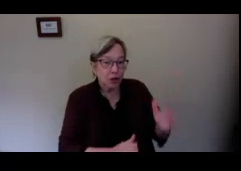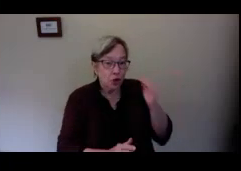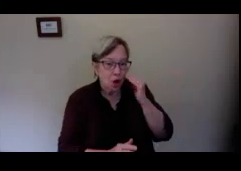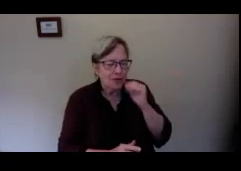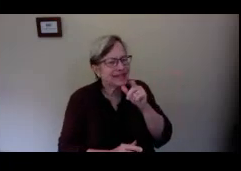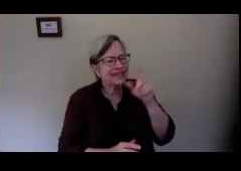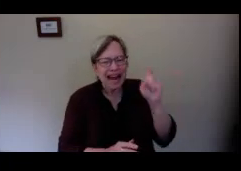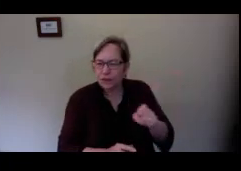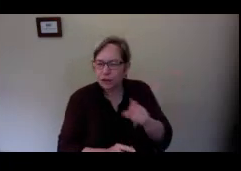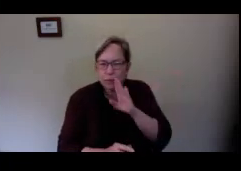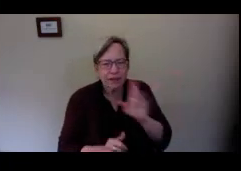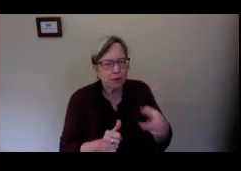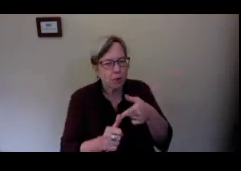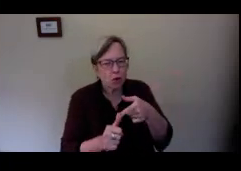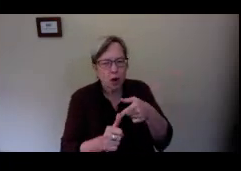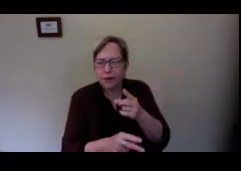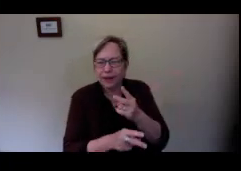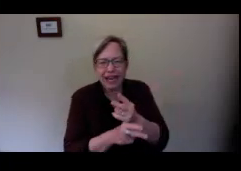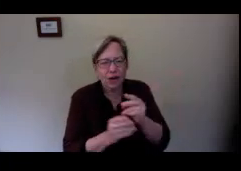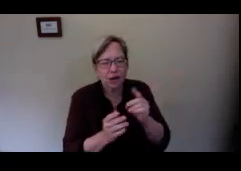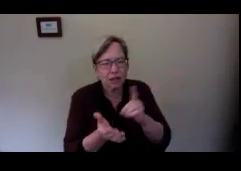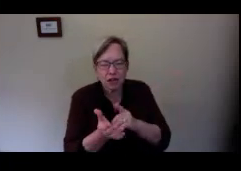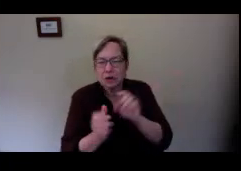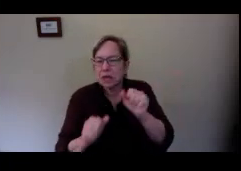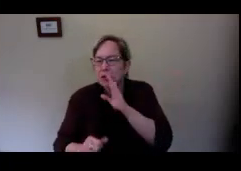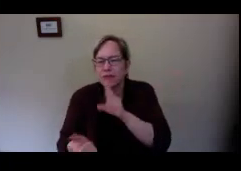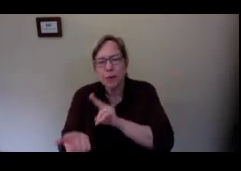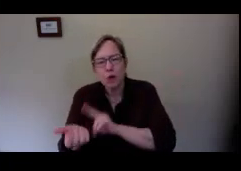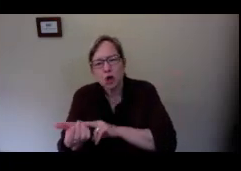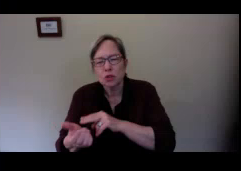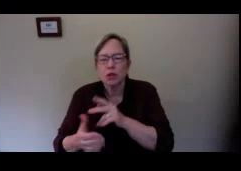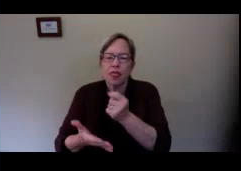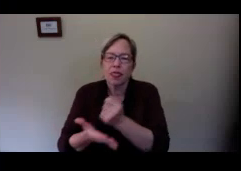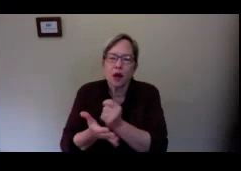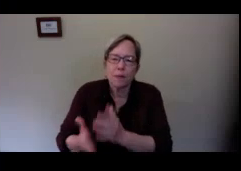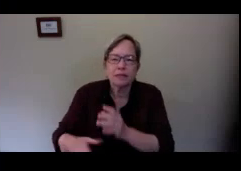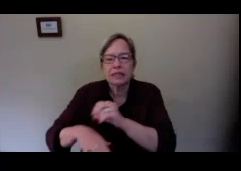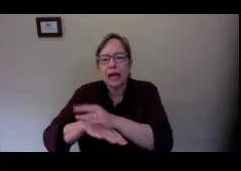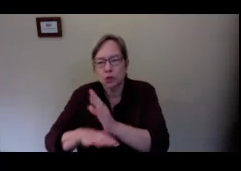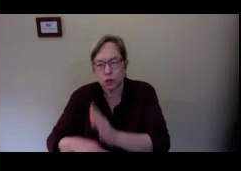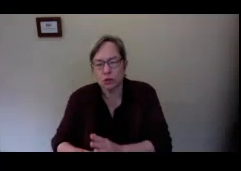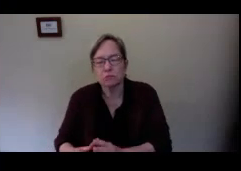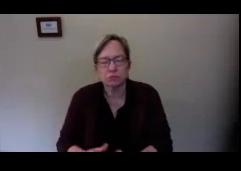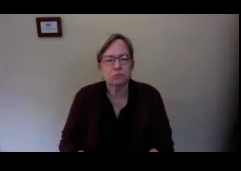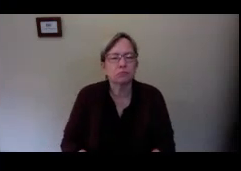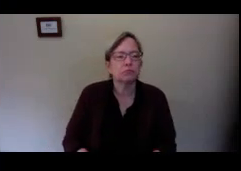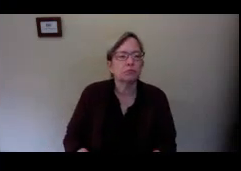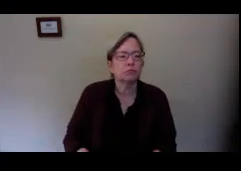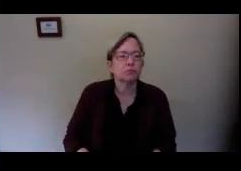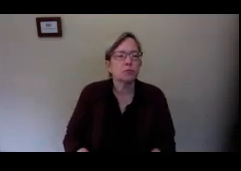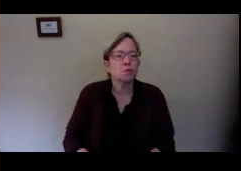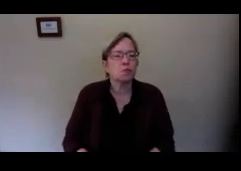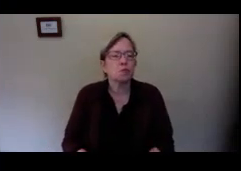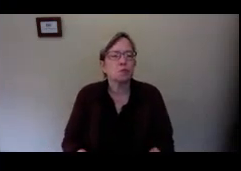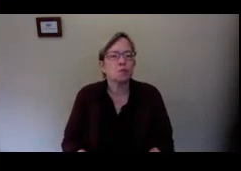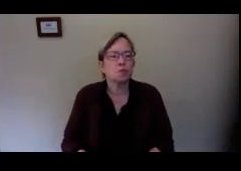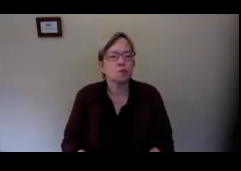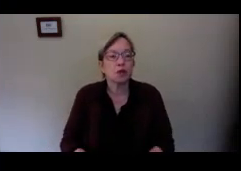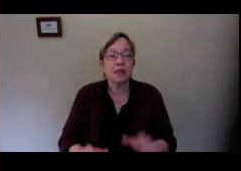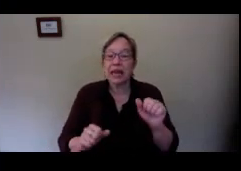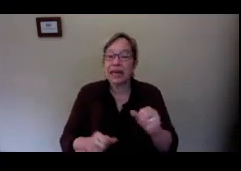from their primary care doctor. It can be from a nurse, a therapist, a counselor. They can